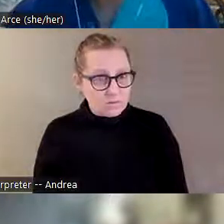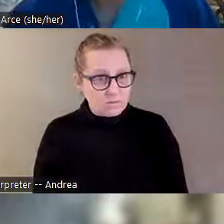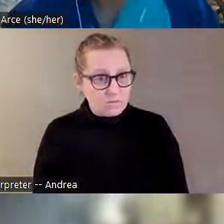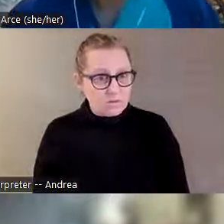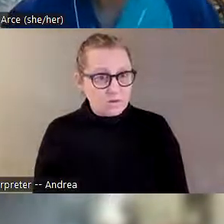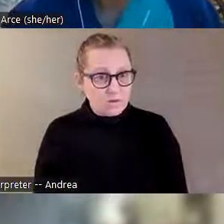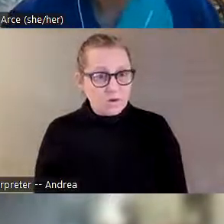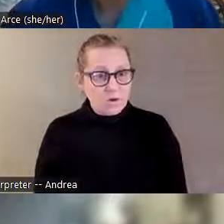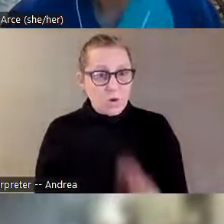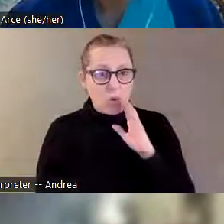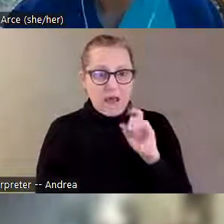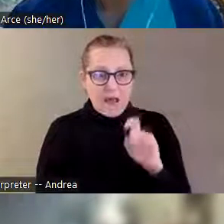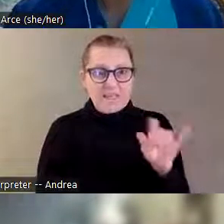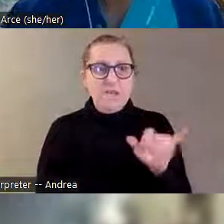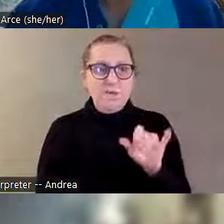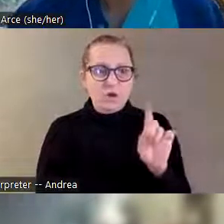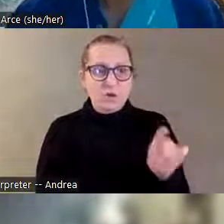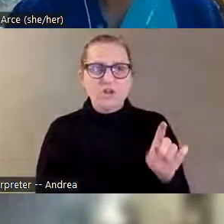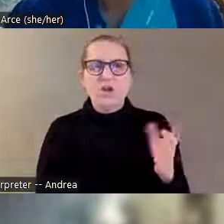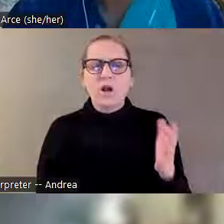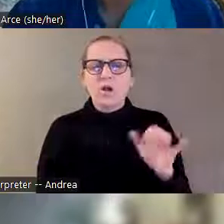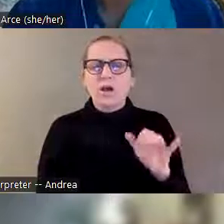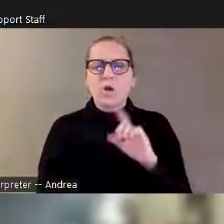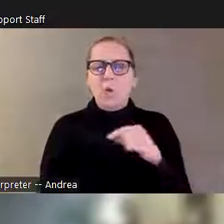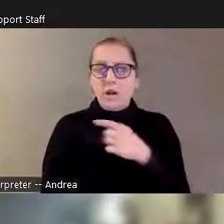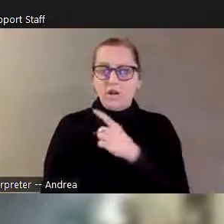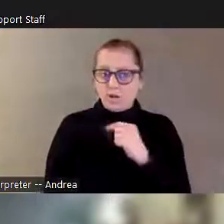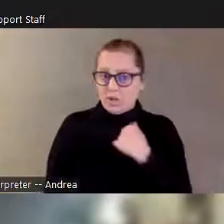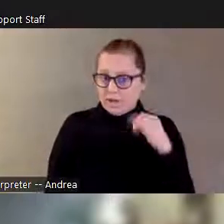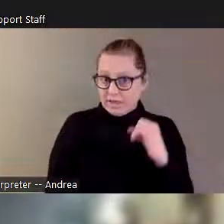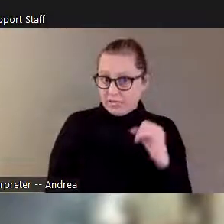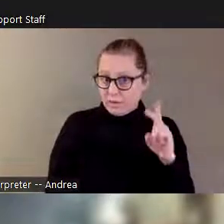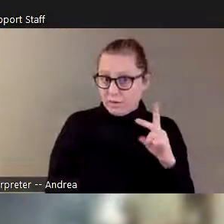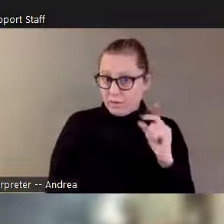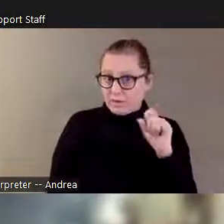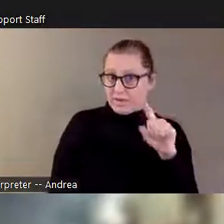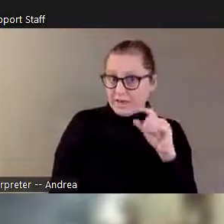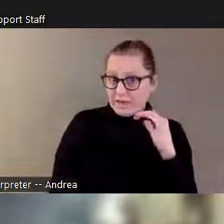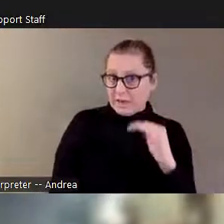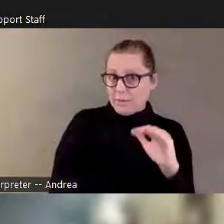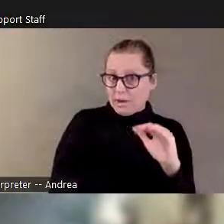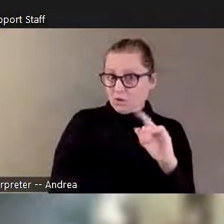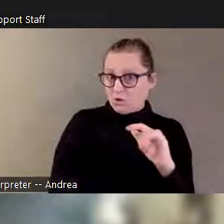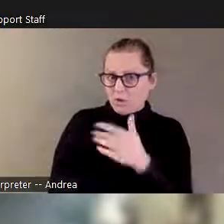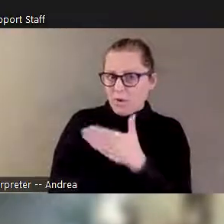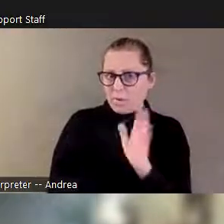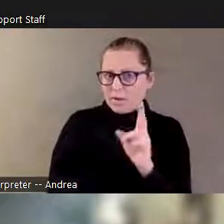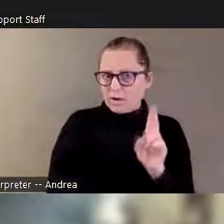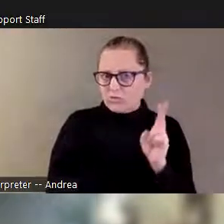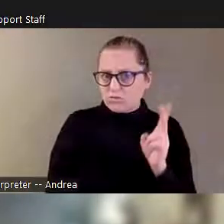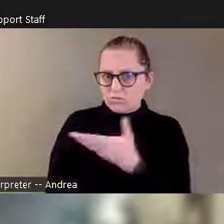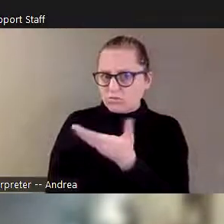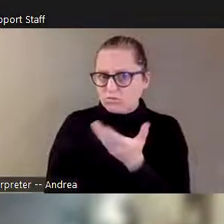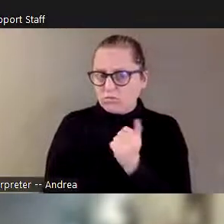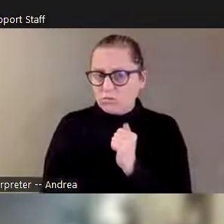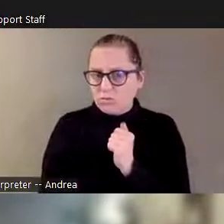I was going to ask a similar question, like when do we as individuals send out emails to the public and